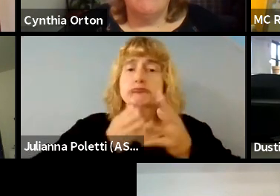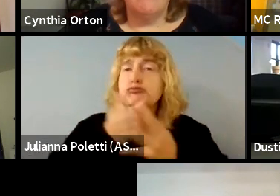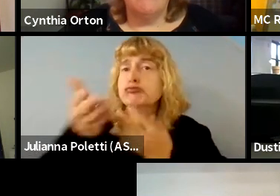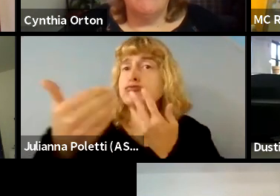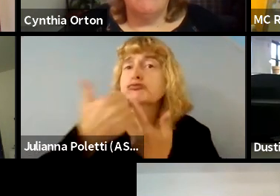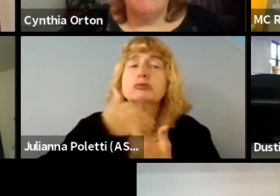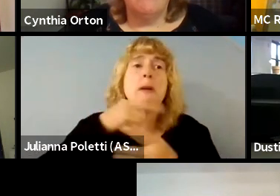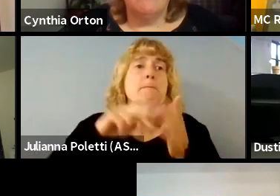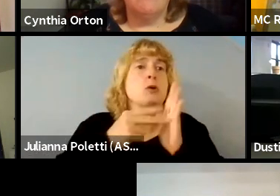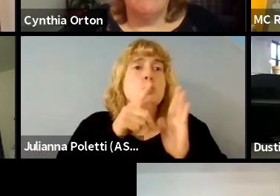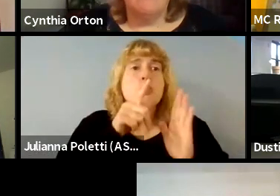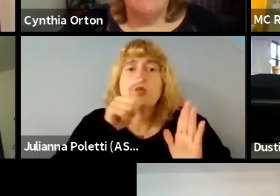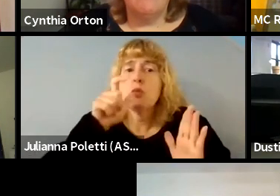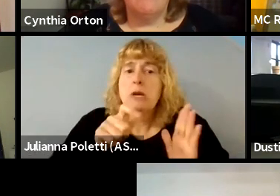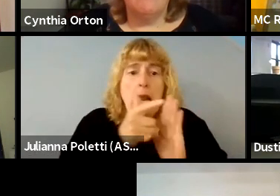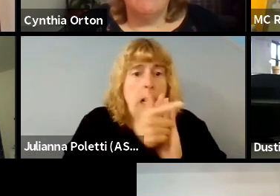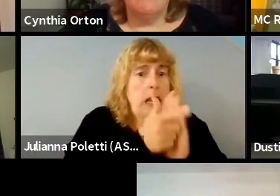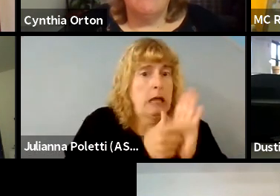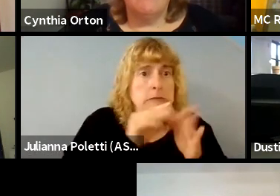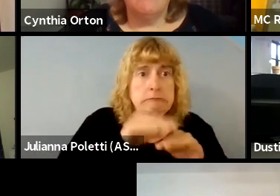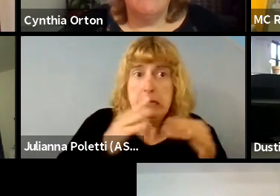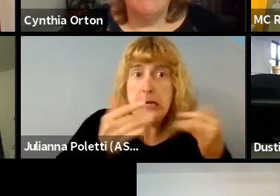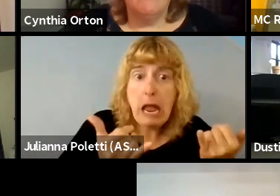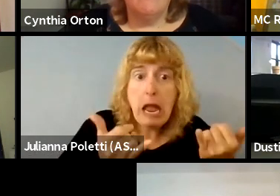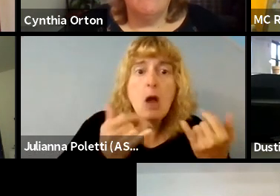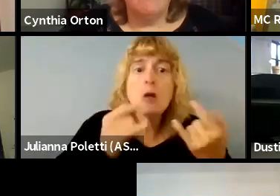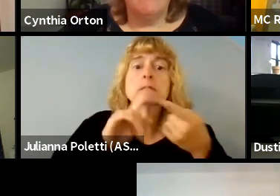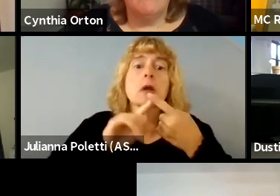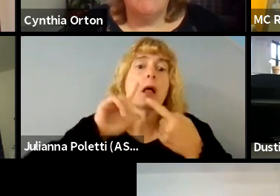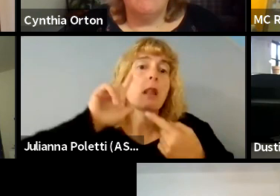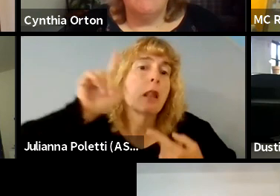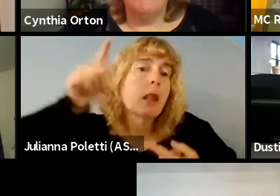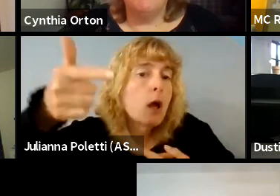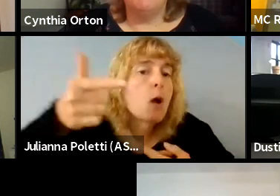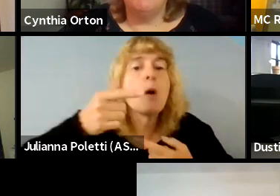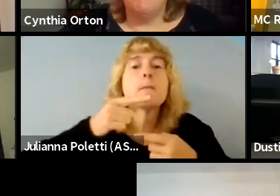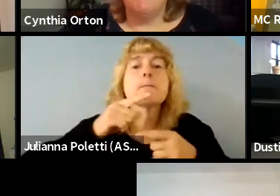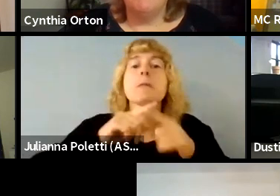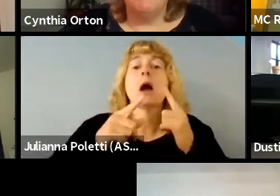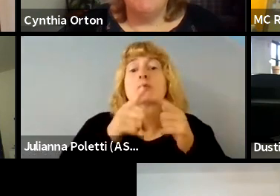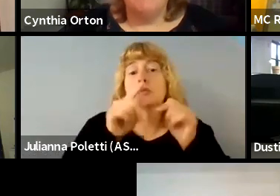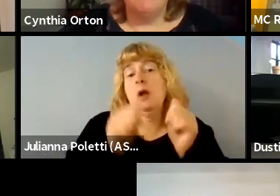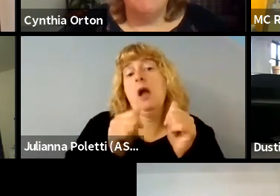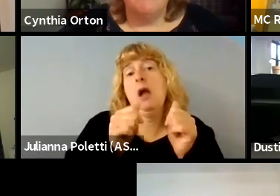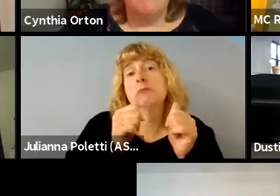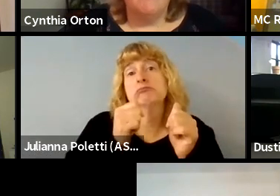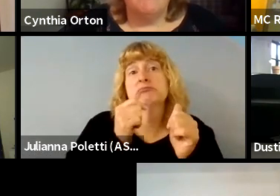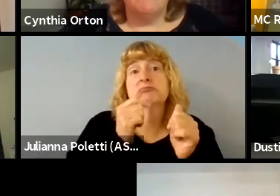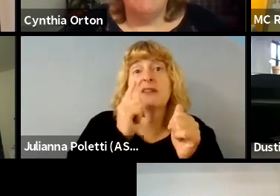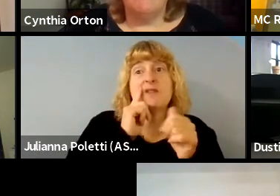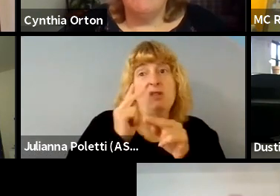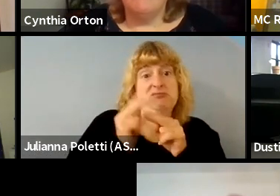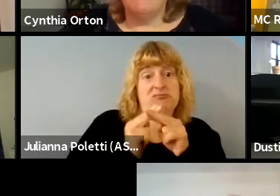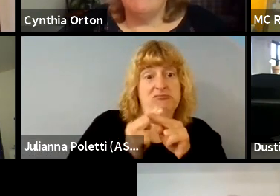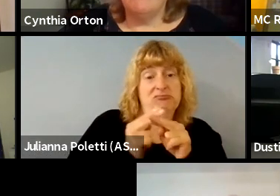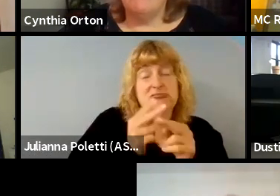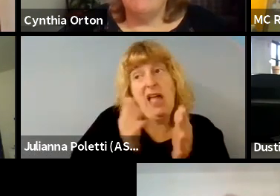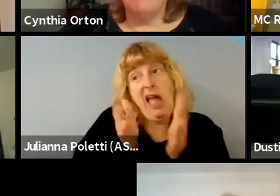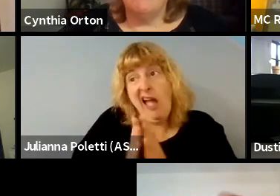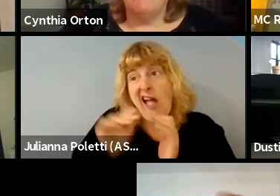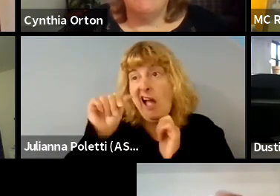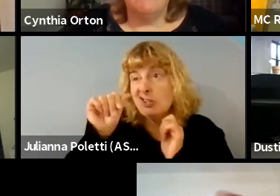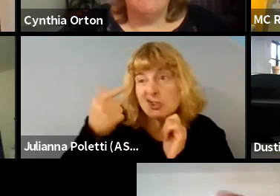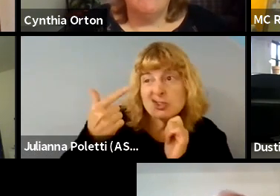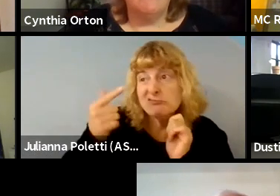do you, as an interim step, ask the only attorney you can right now, which is the Attorney General's office, for some kind of division level